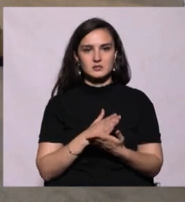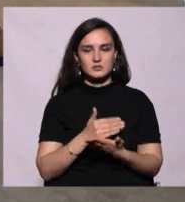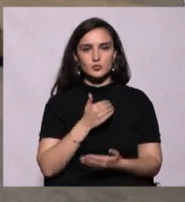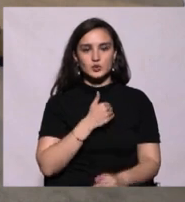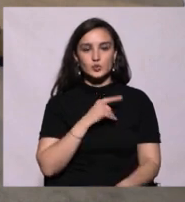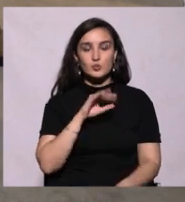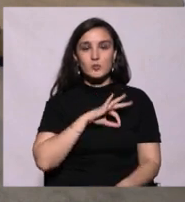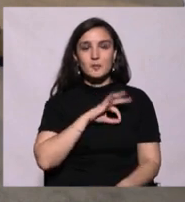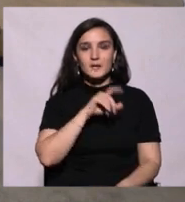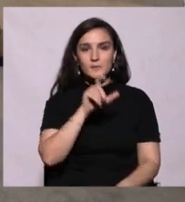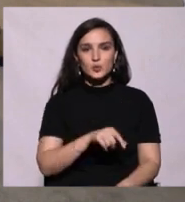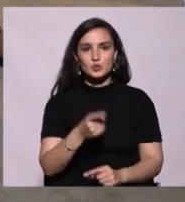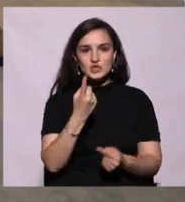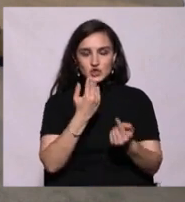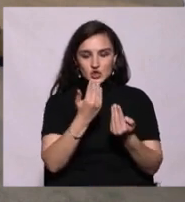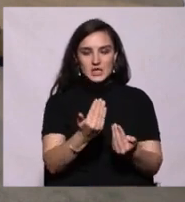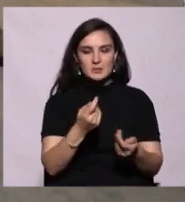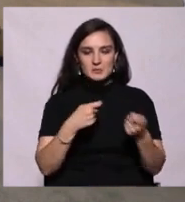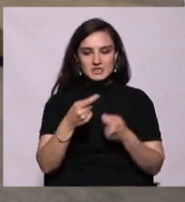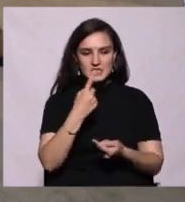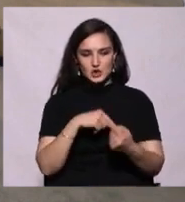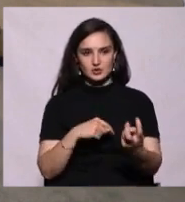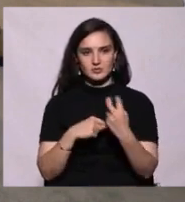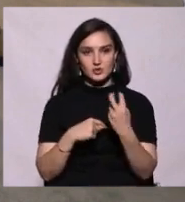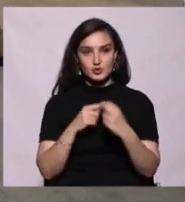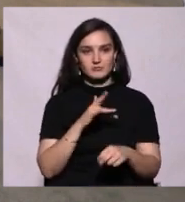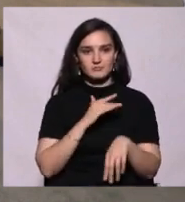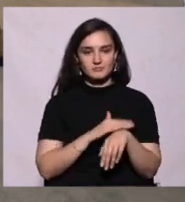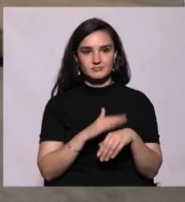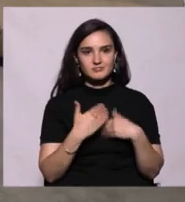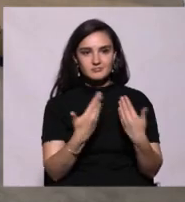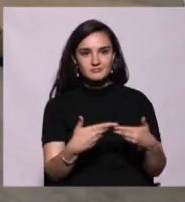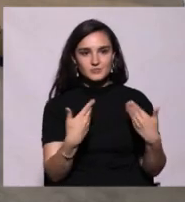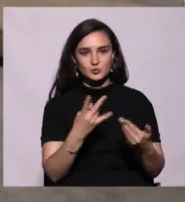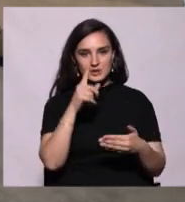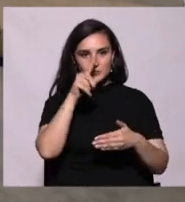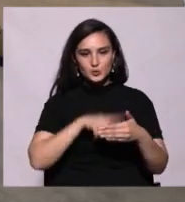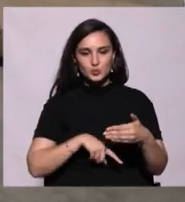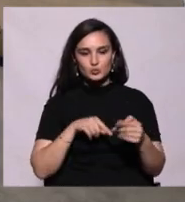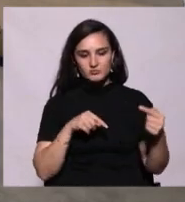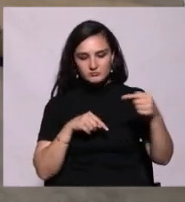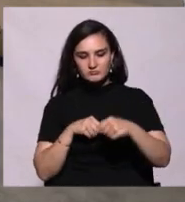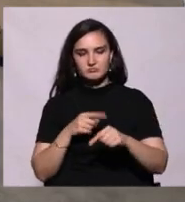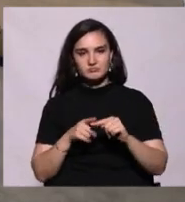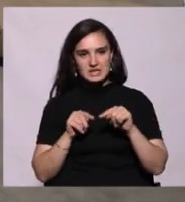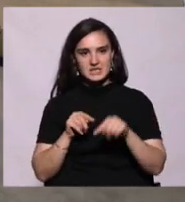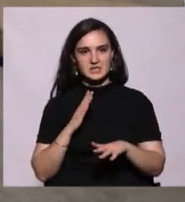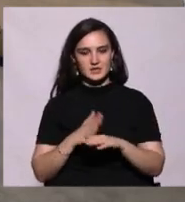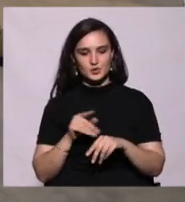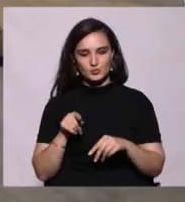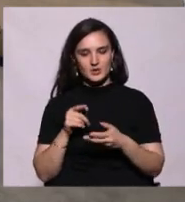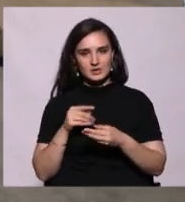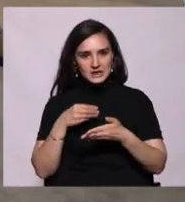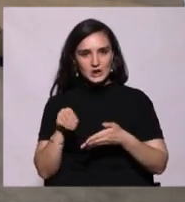the customer to come back to your business over and over again and believe in your product and hopefully establish